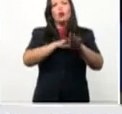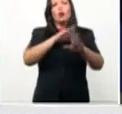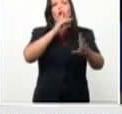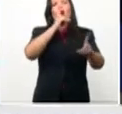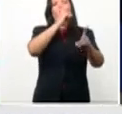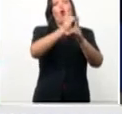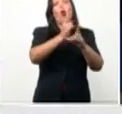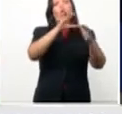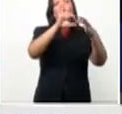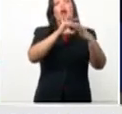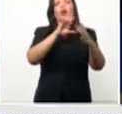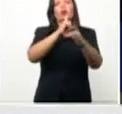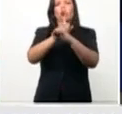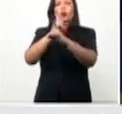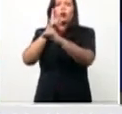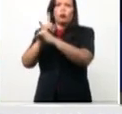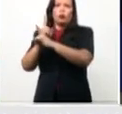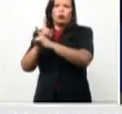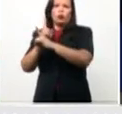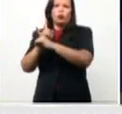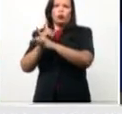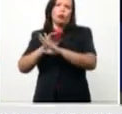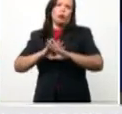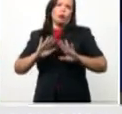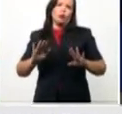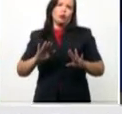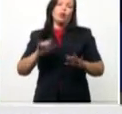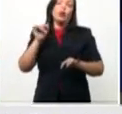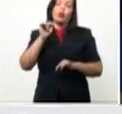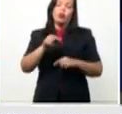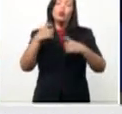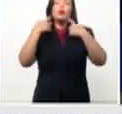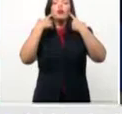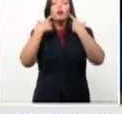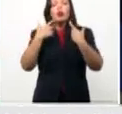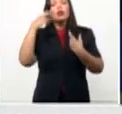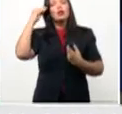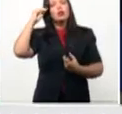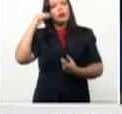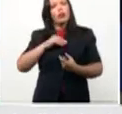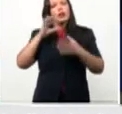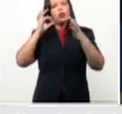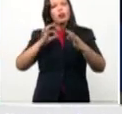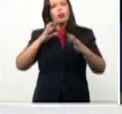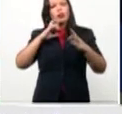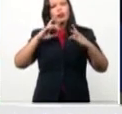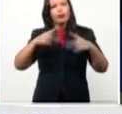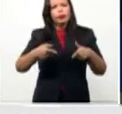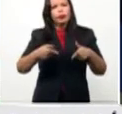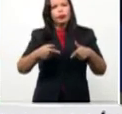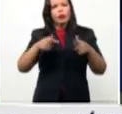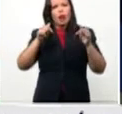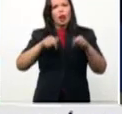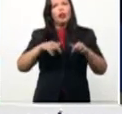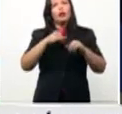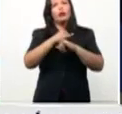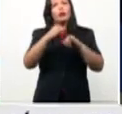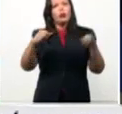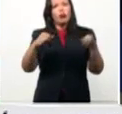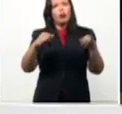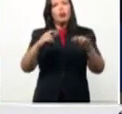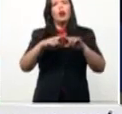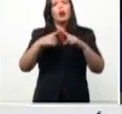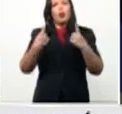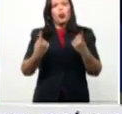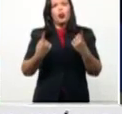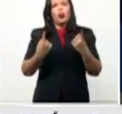that is 94.4%, are confirmed case contacts. This is an important high-risk group that